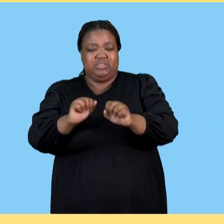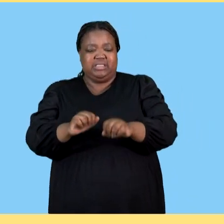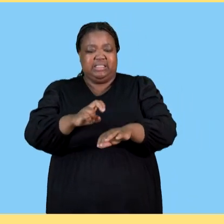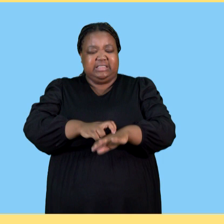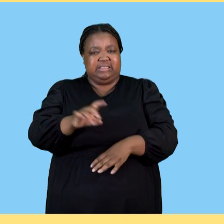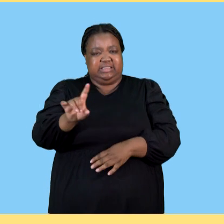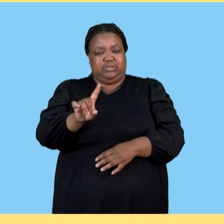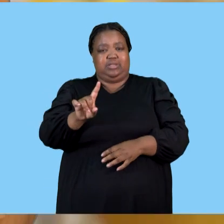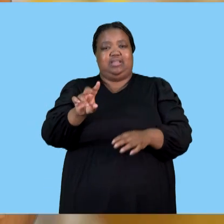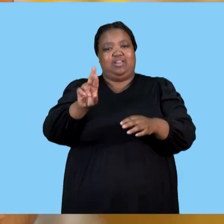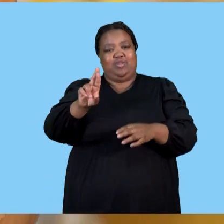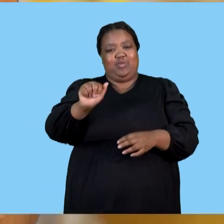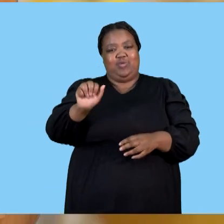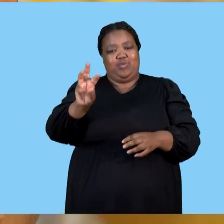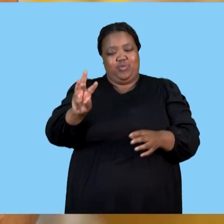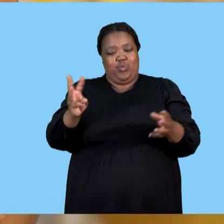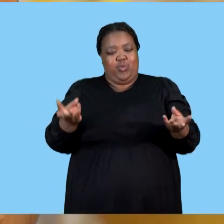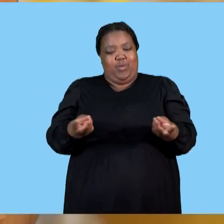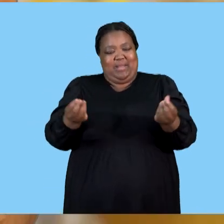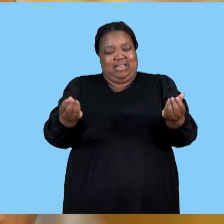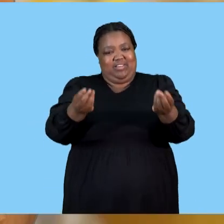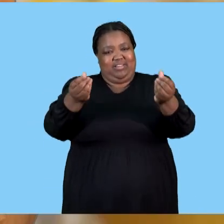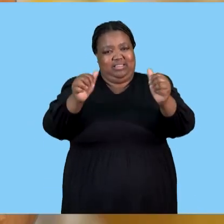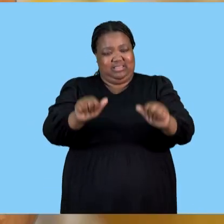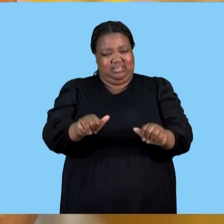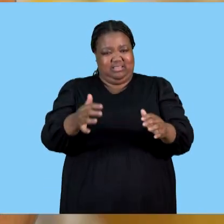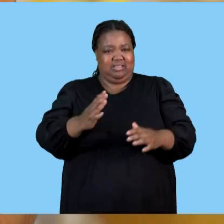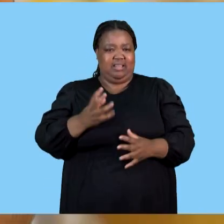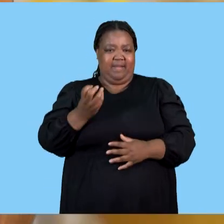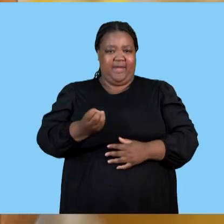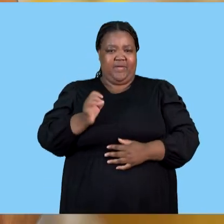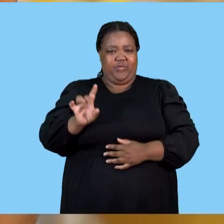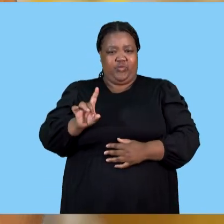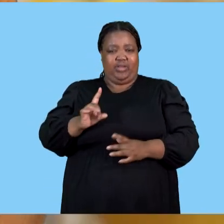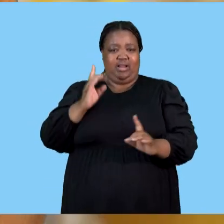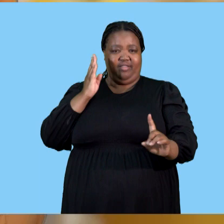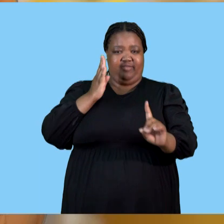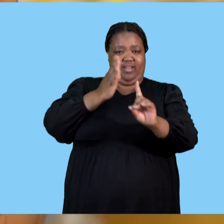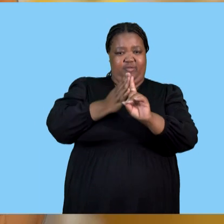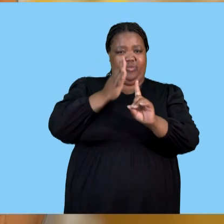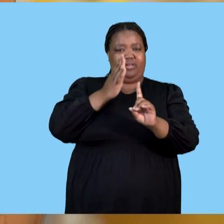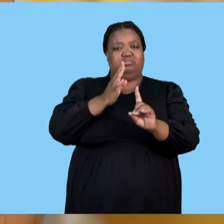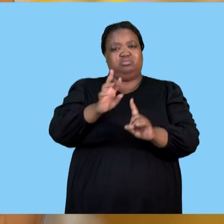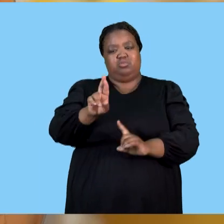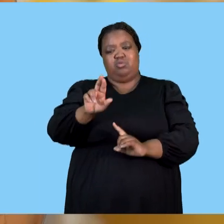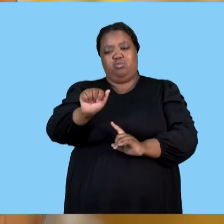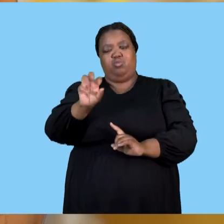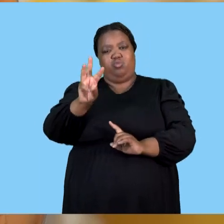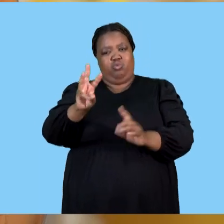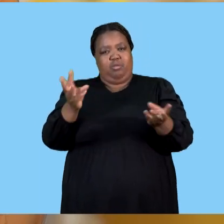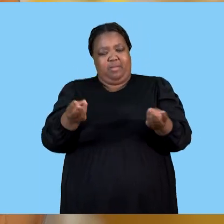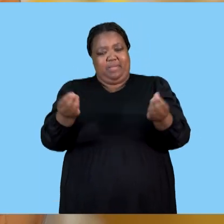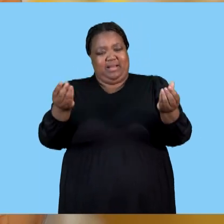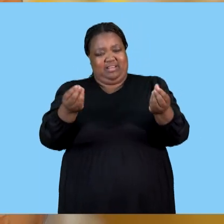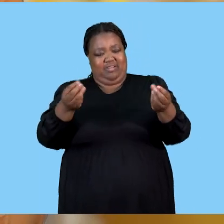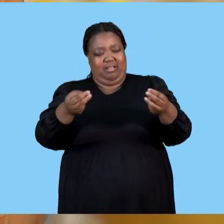raw materials. And we have what are known as direct raw materials. So